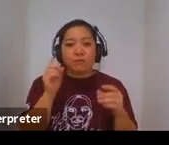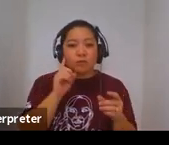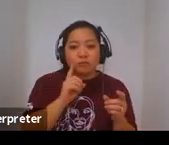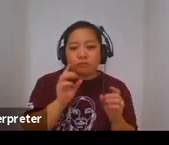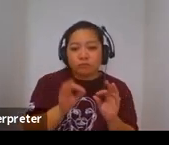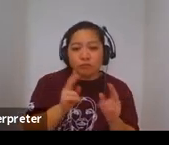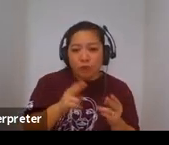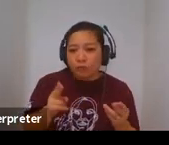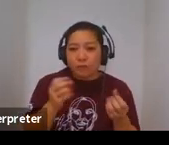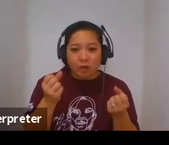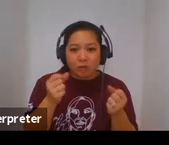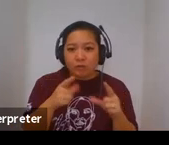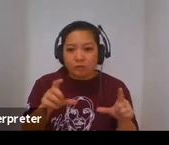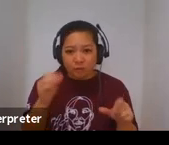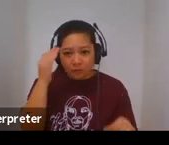language.